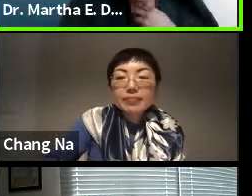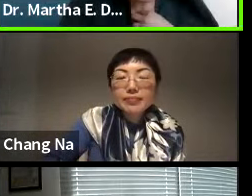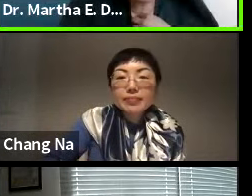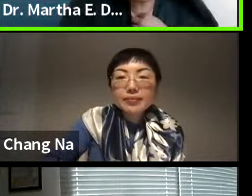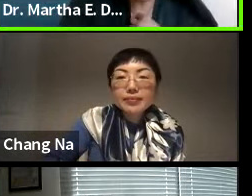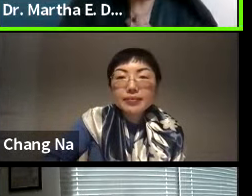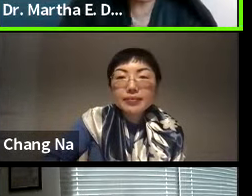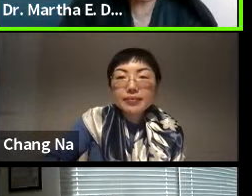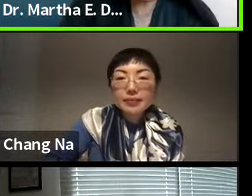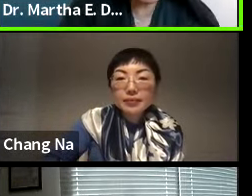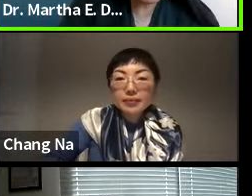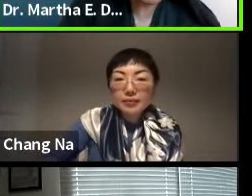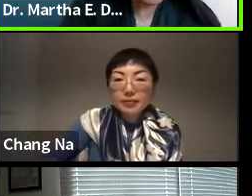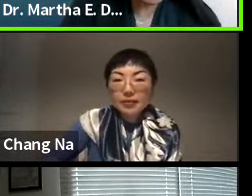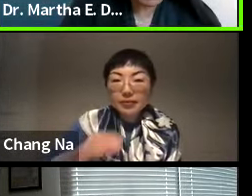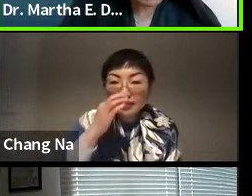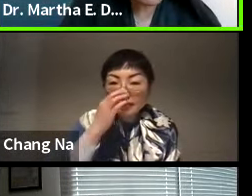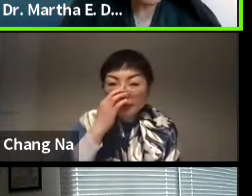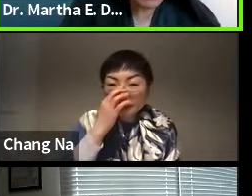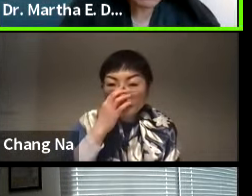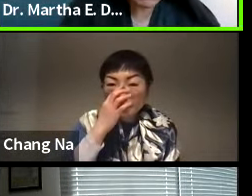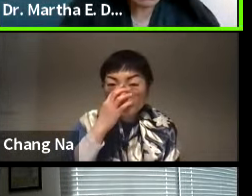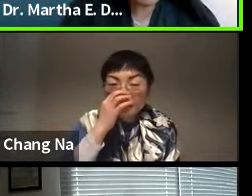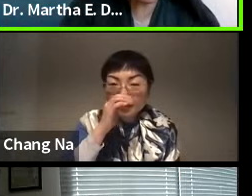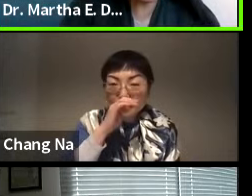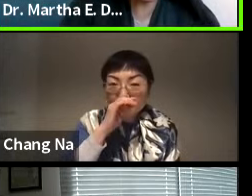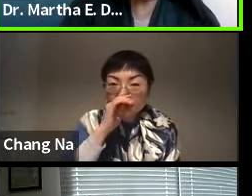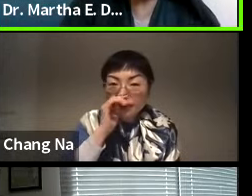Go ahead, Marisol. I can follow up with you. I can